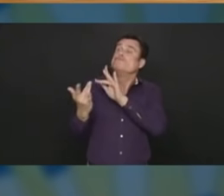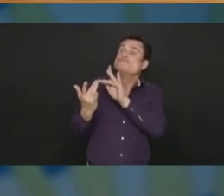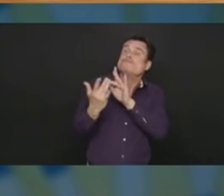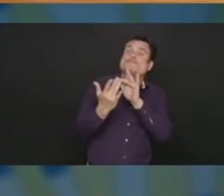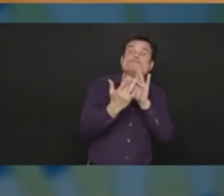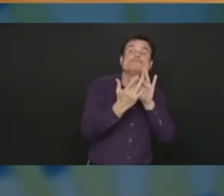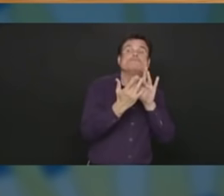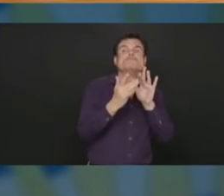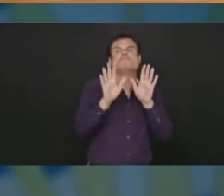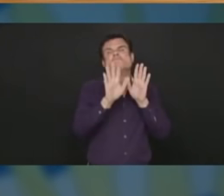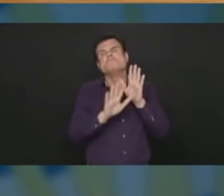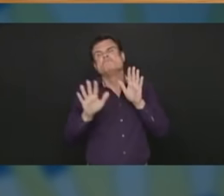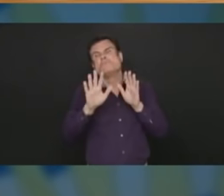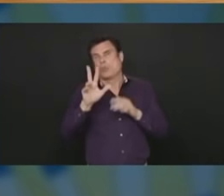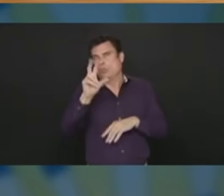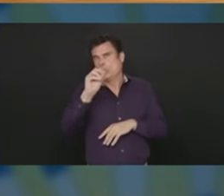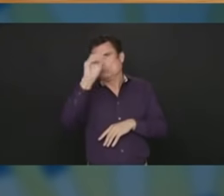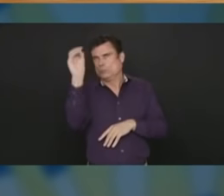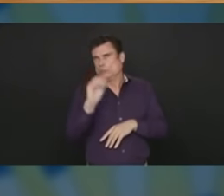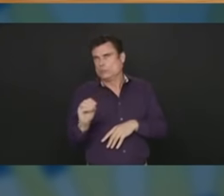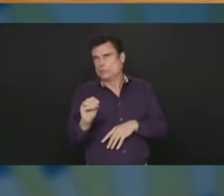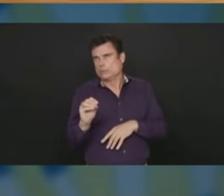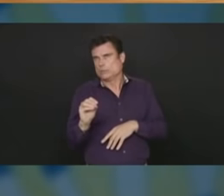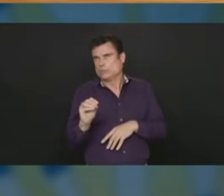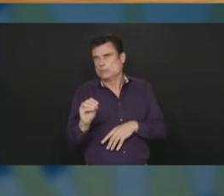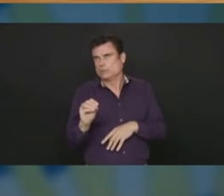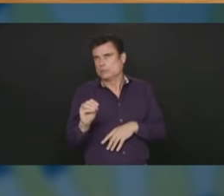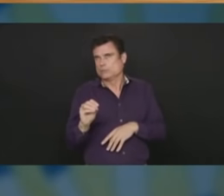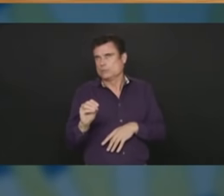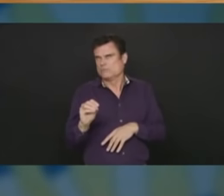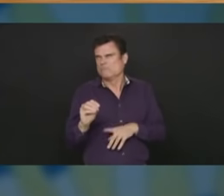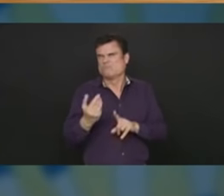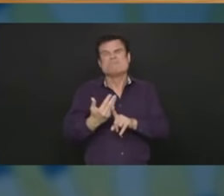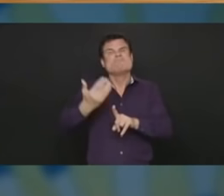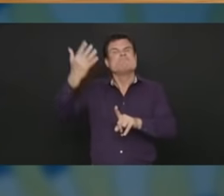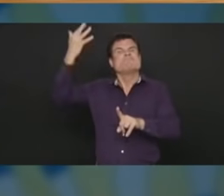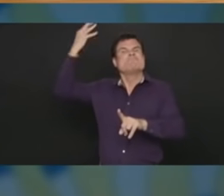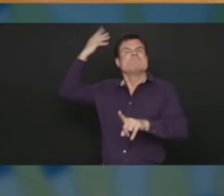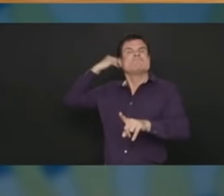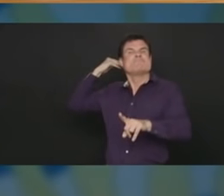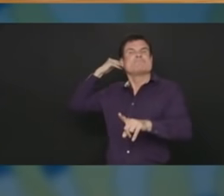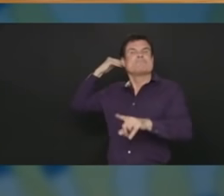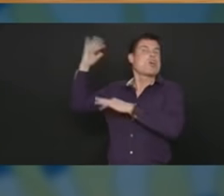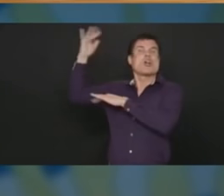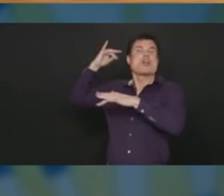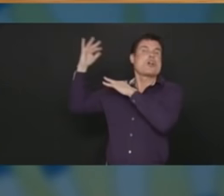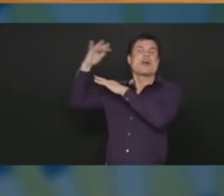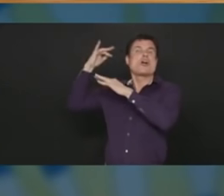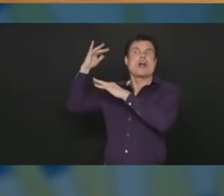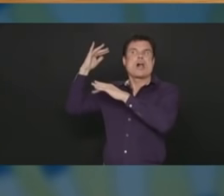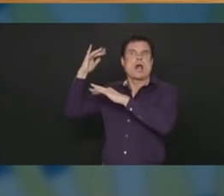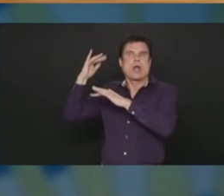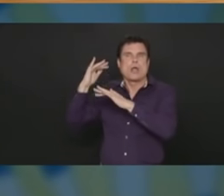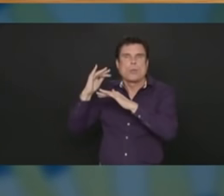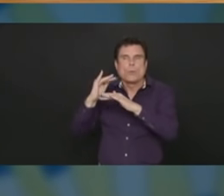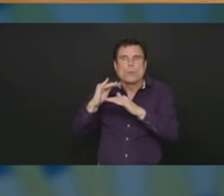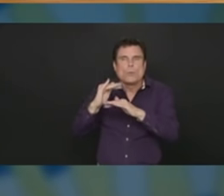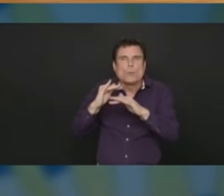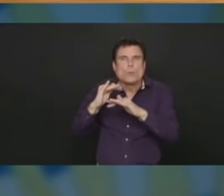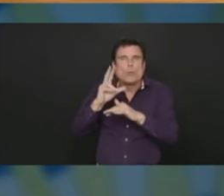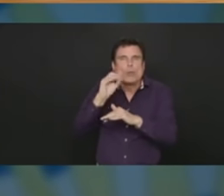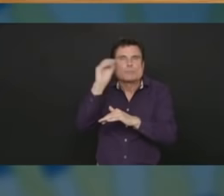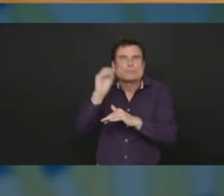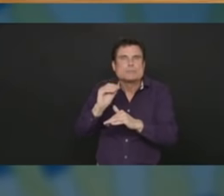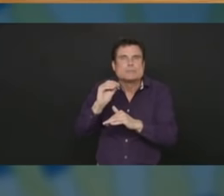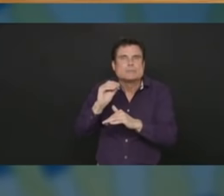to loosen those restrictions, whether we have more contacts and what type of contacts they are. So there's 2